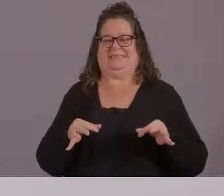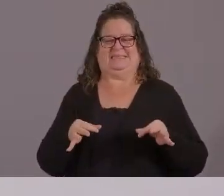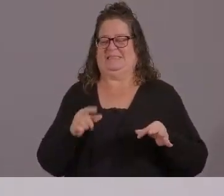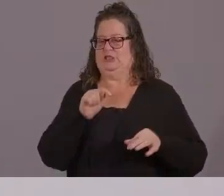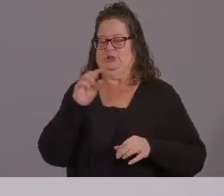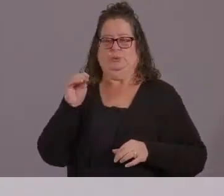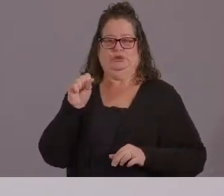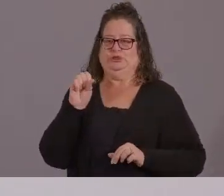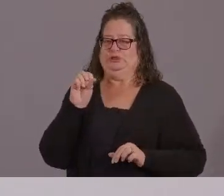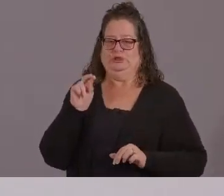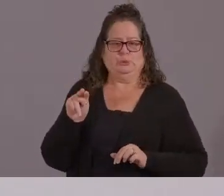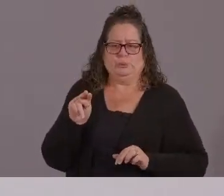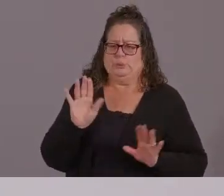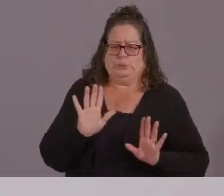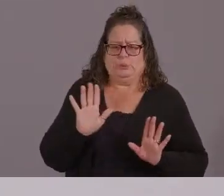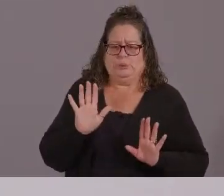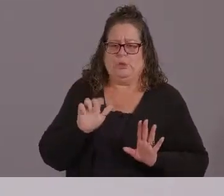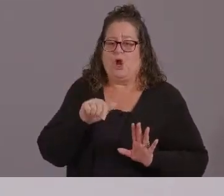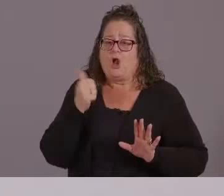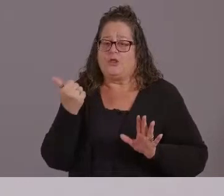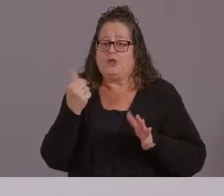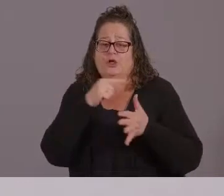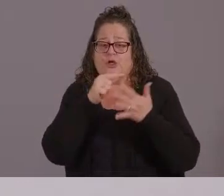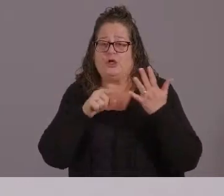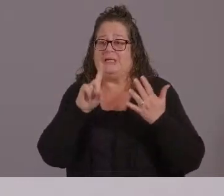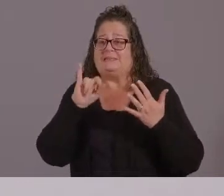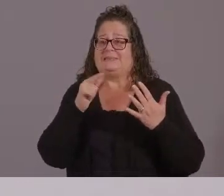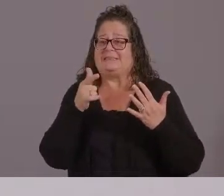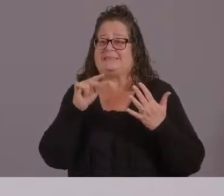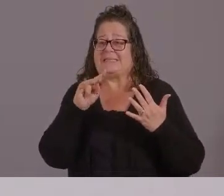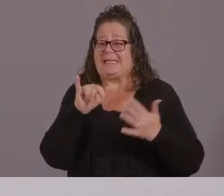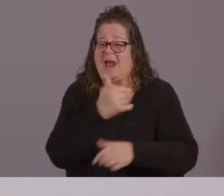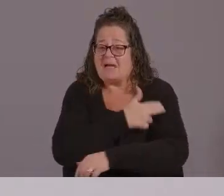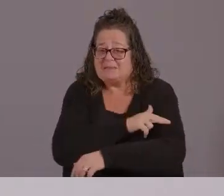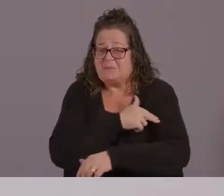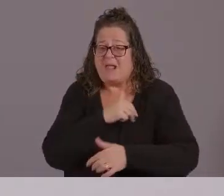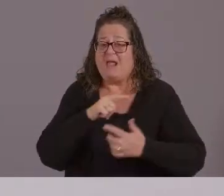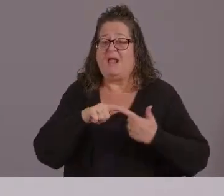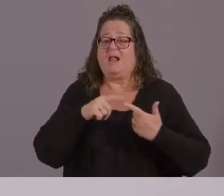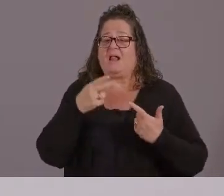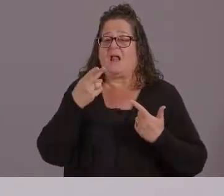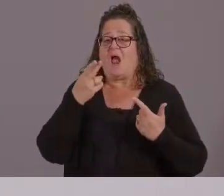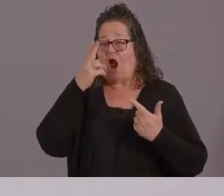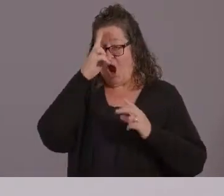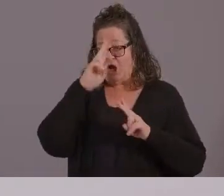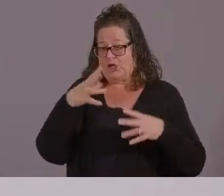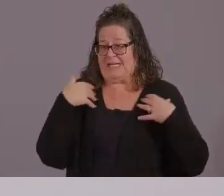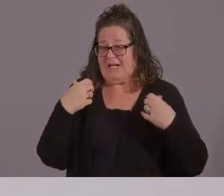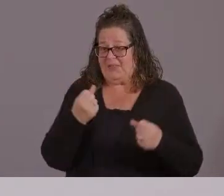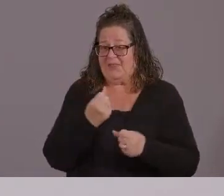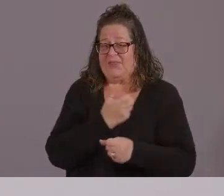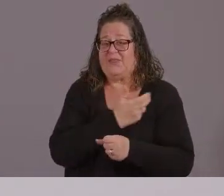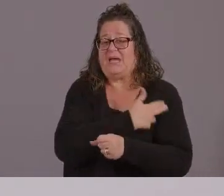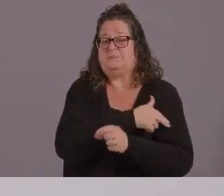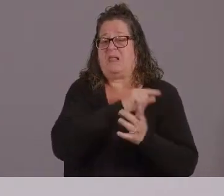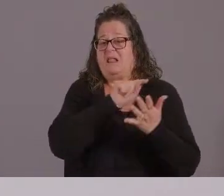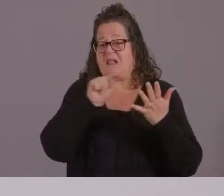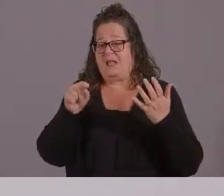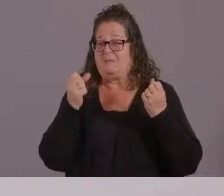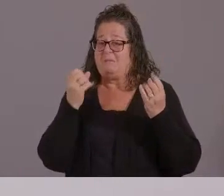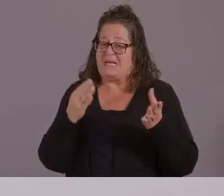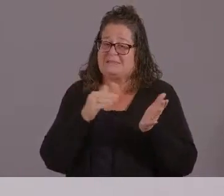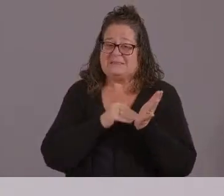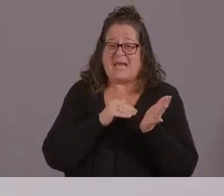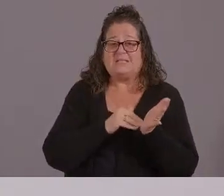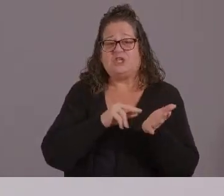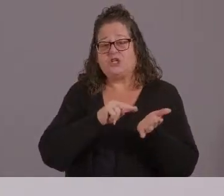there's Tenon, there's a handful of others. Health experts, hospital workers, doctors that are saying that it was just premature for this